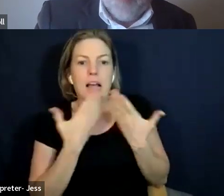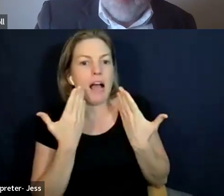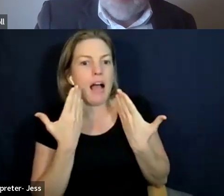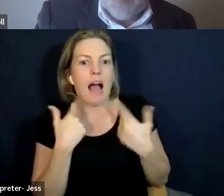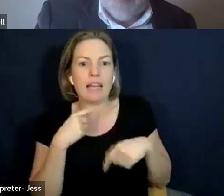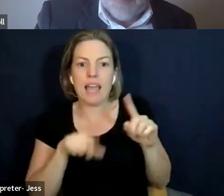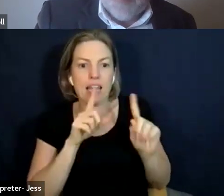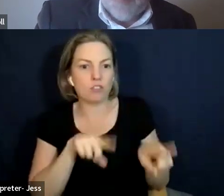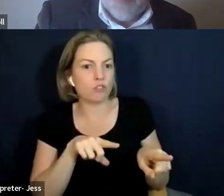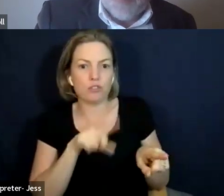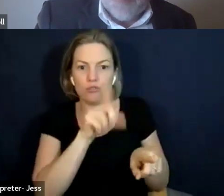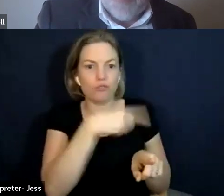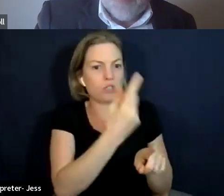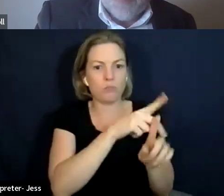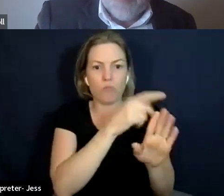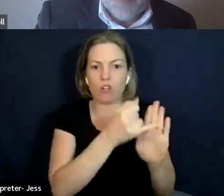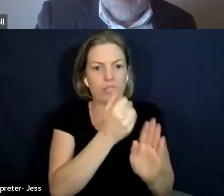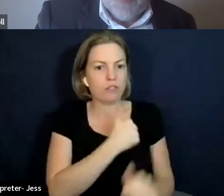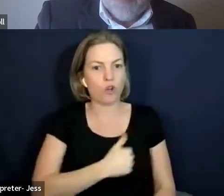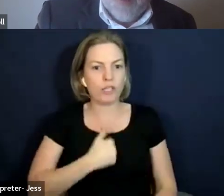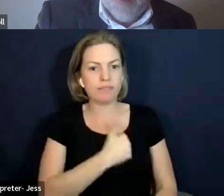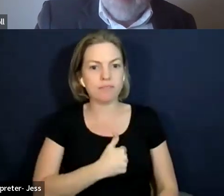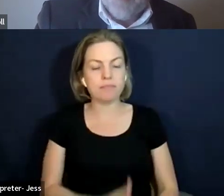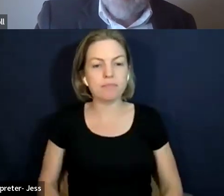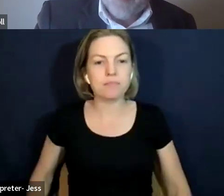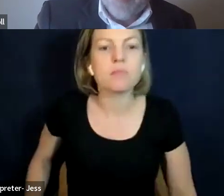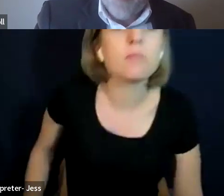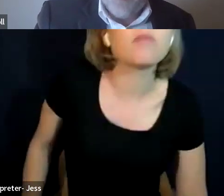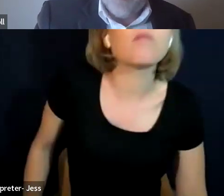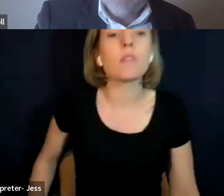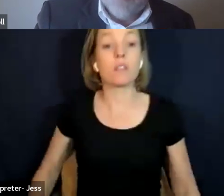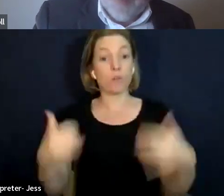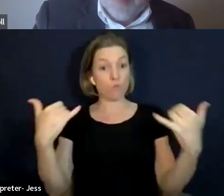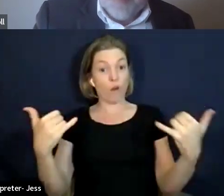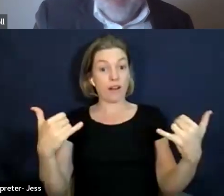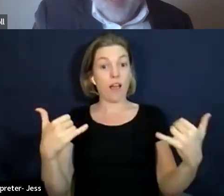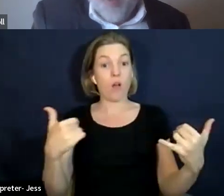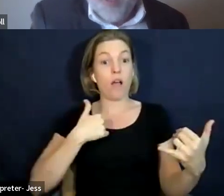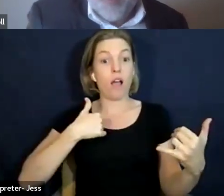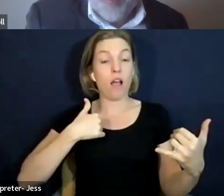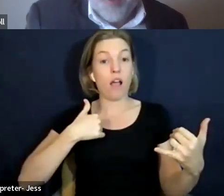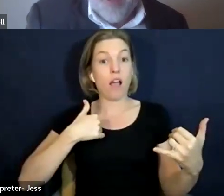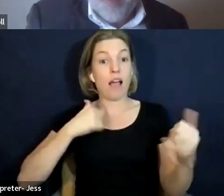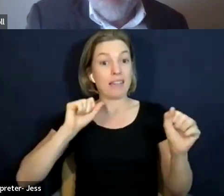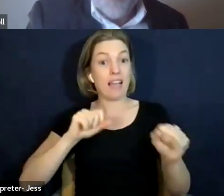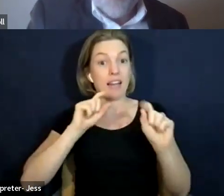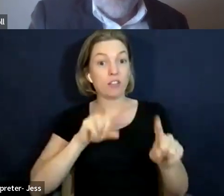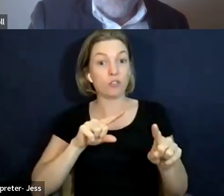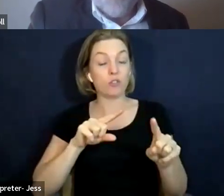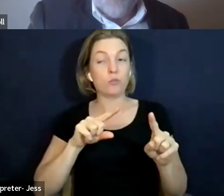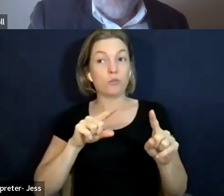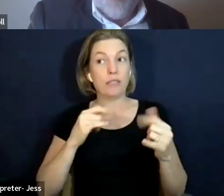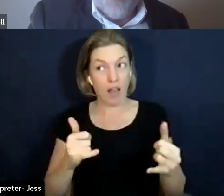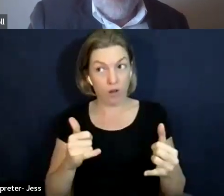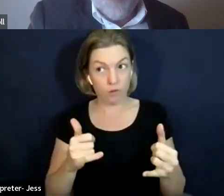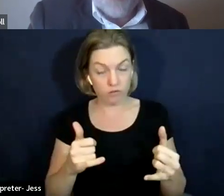beyond the project at this point. I'm sorry. I can right now, how I can answer you right now